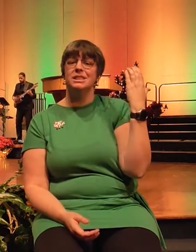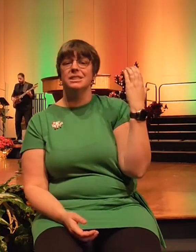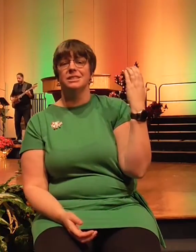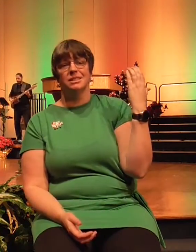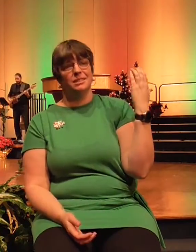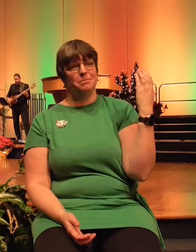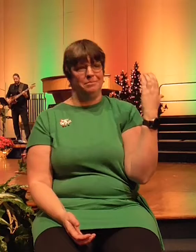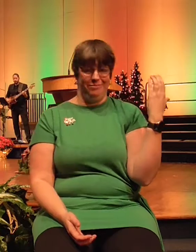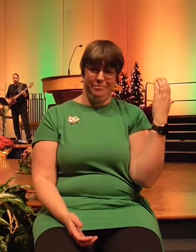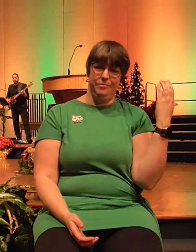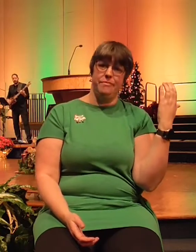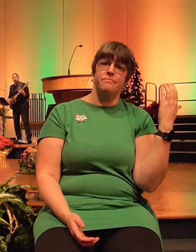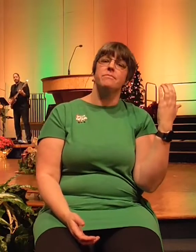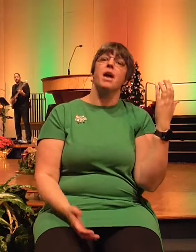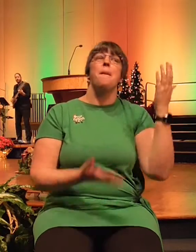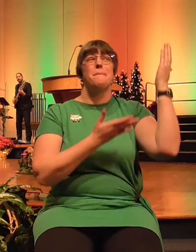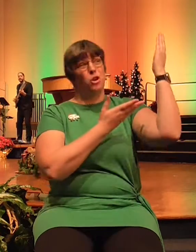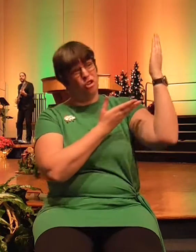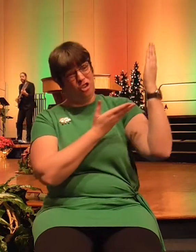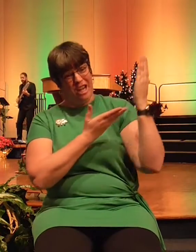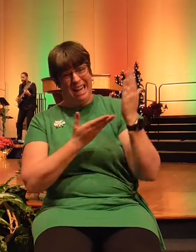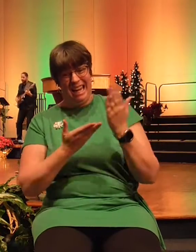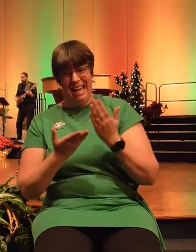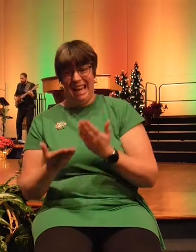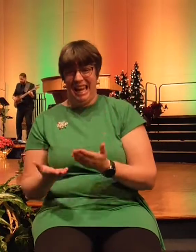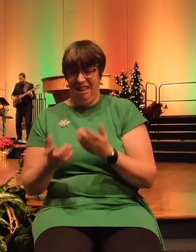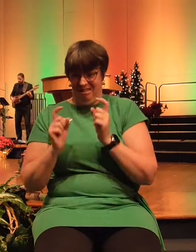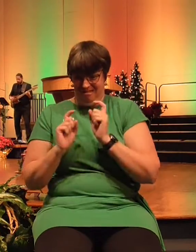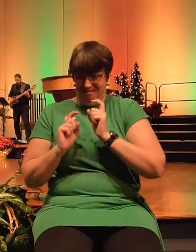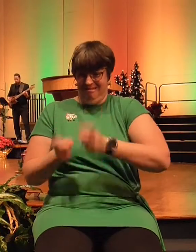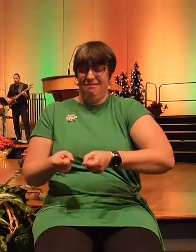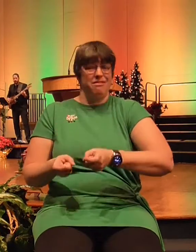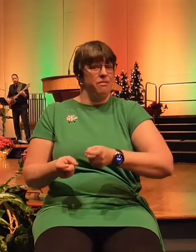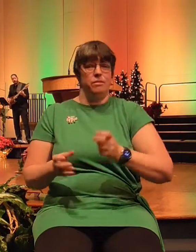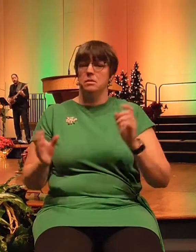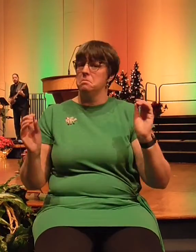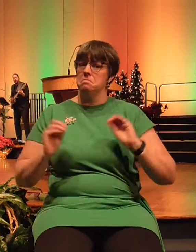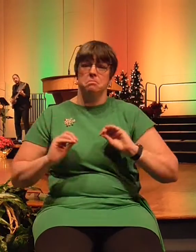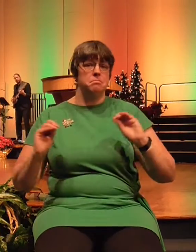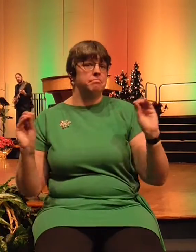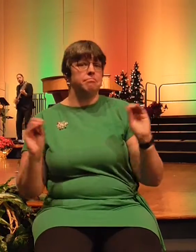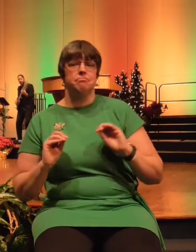Christmas, don't bring me anything.